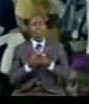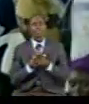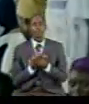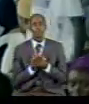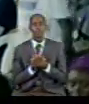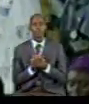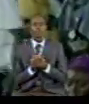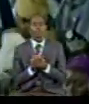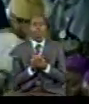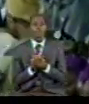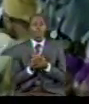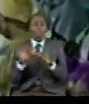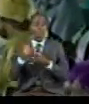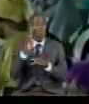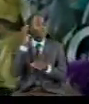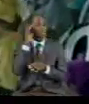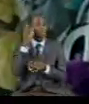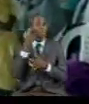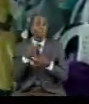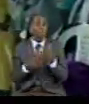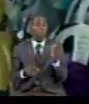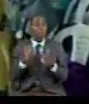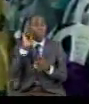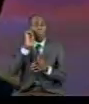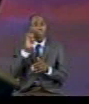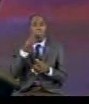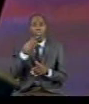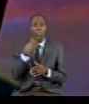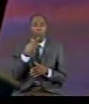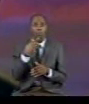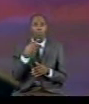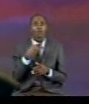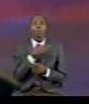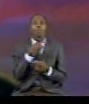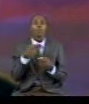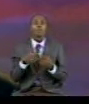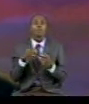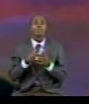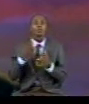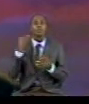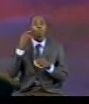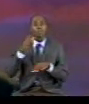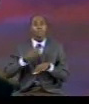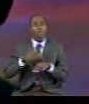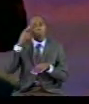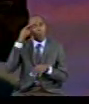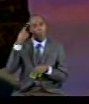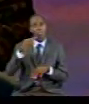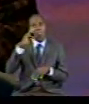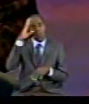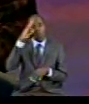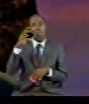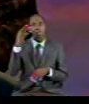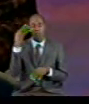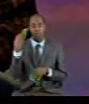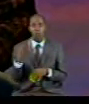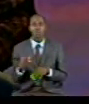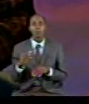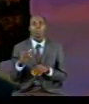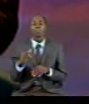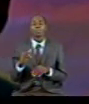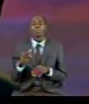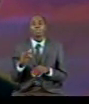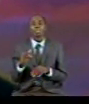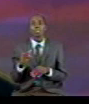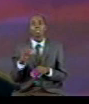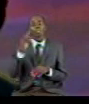Did you hear what he was saying? That when it was time for the man of God to distribute the miracles, and